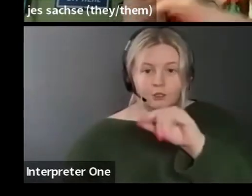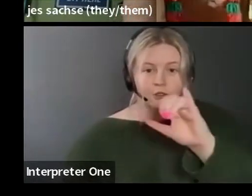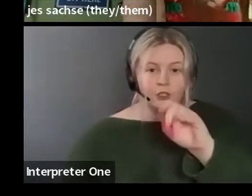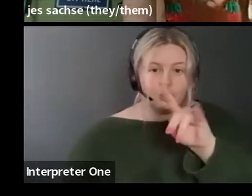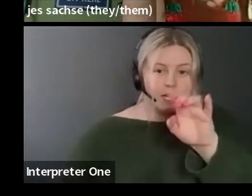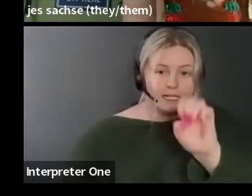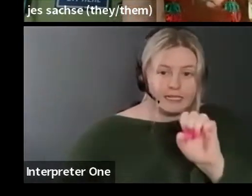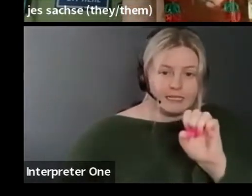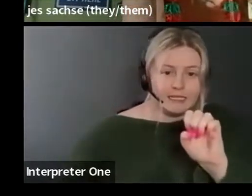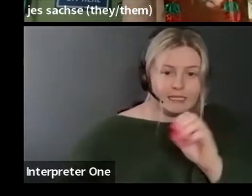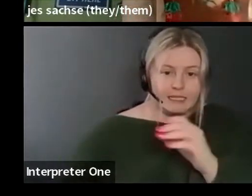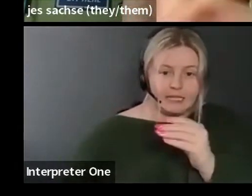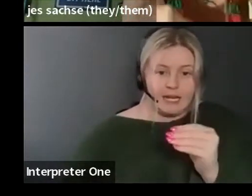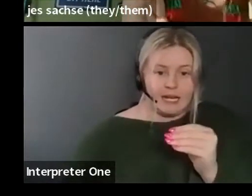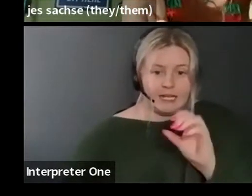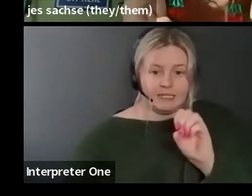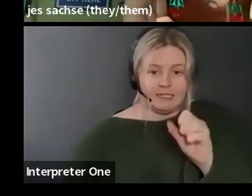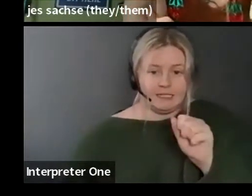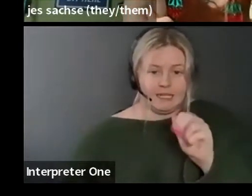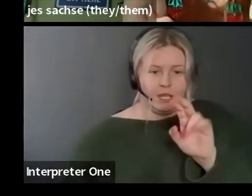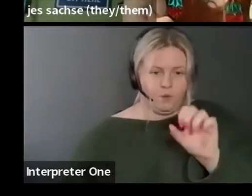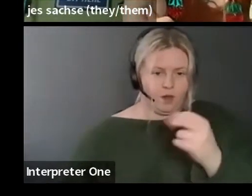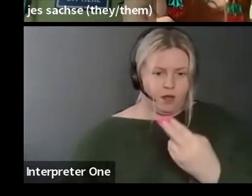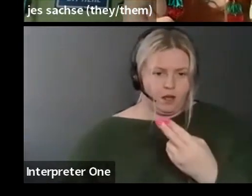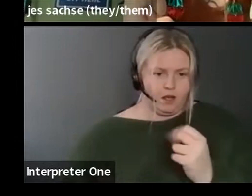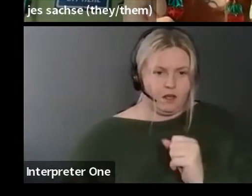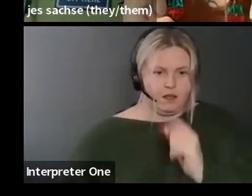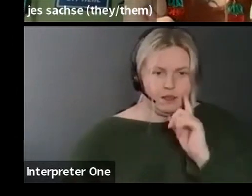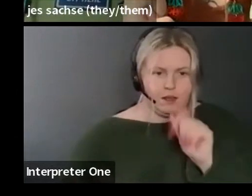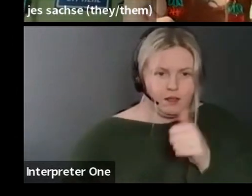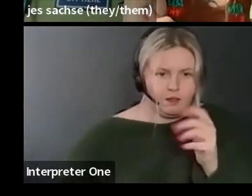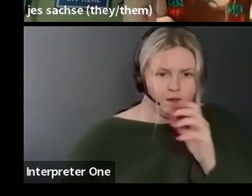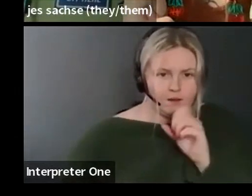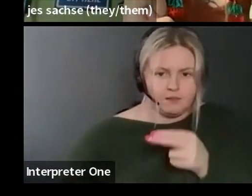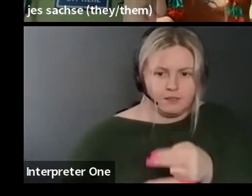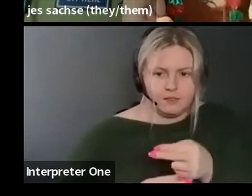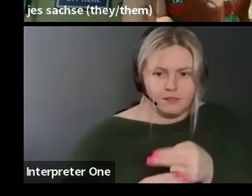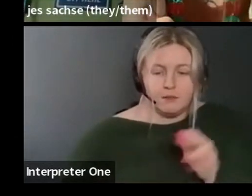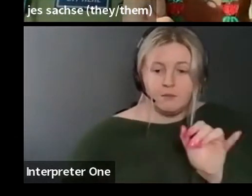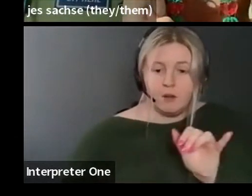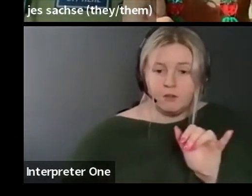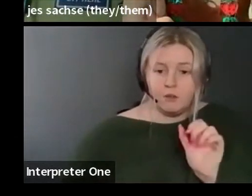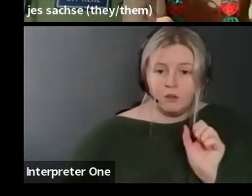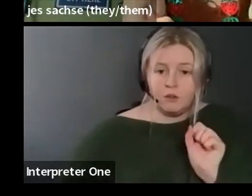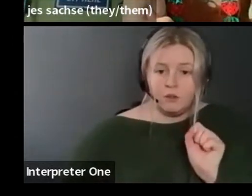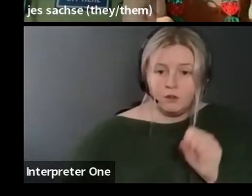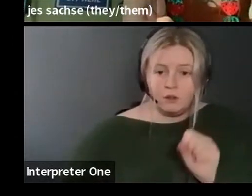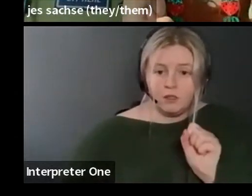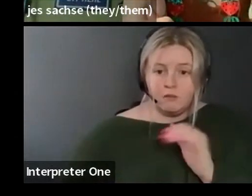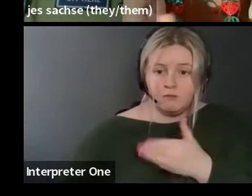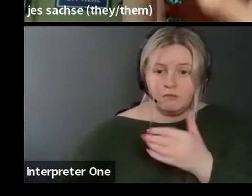beginning. And yeah. Oh, Aisha, yeah.